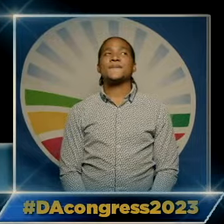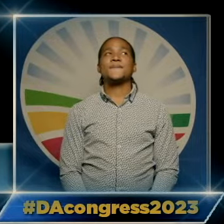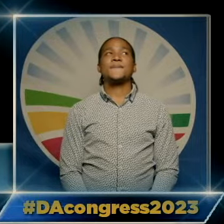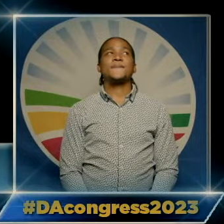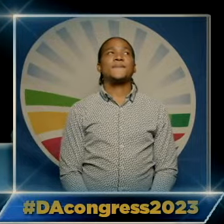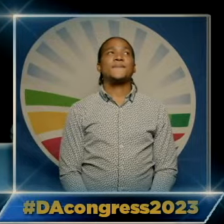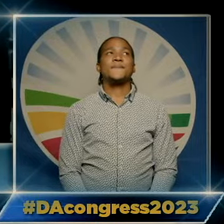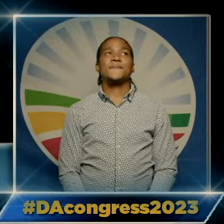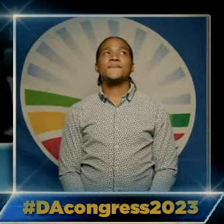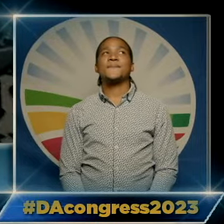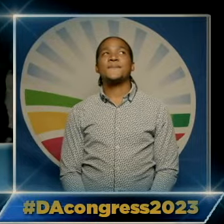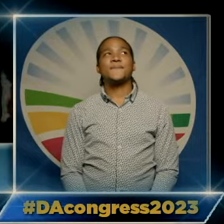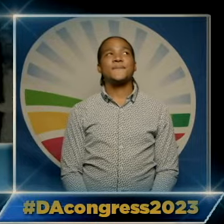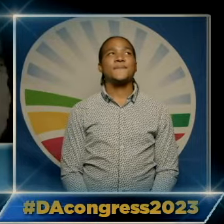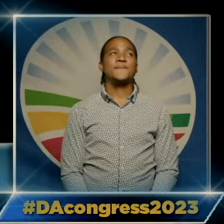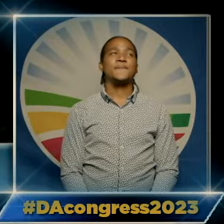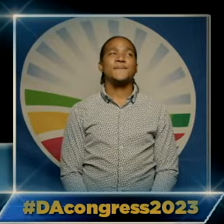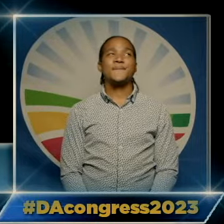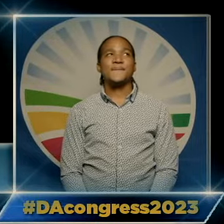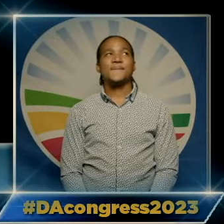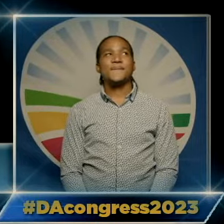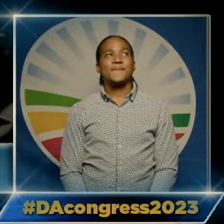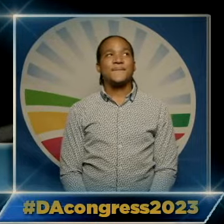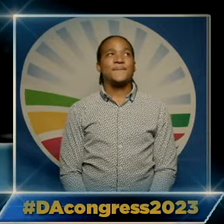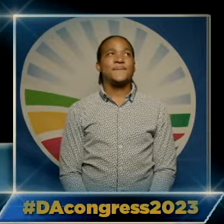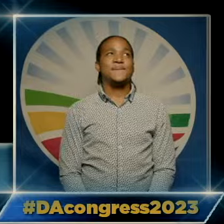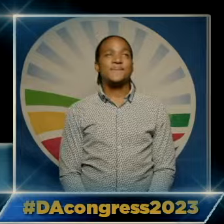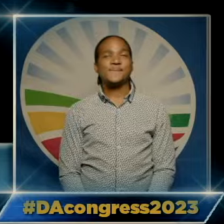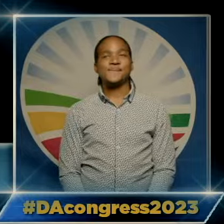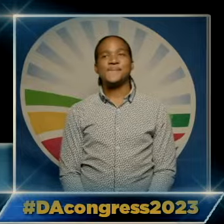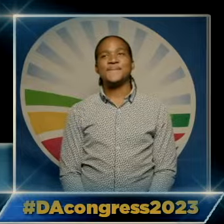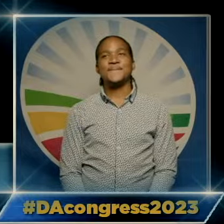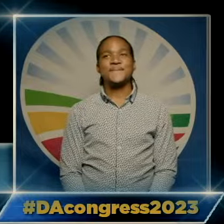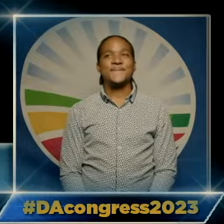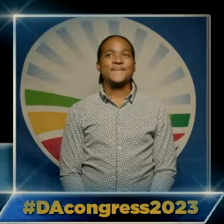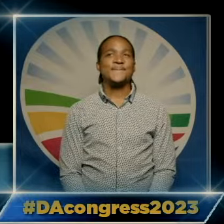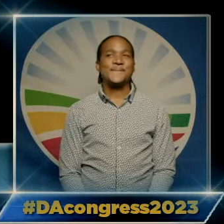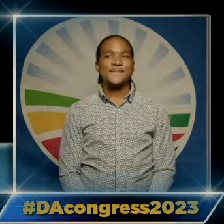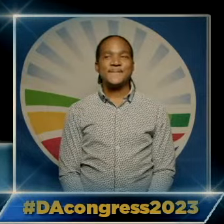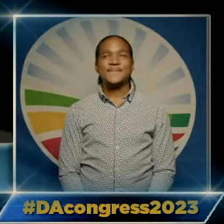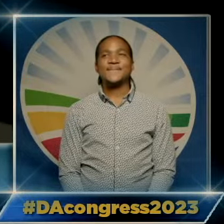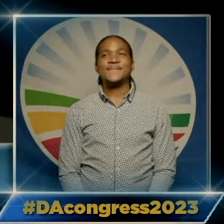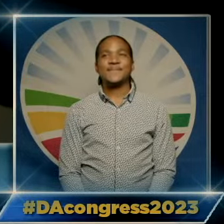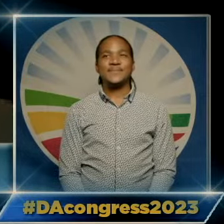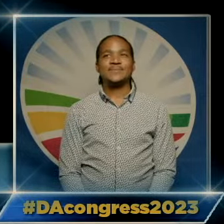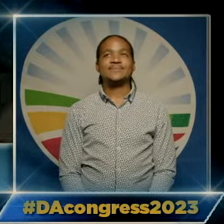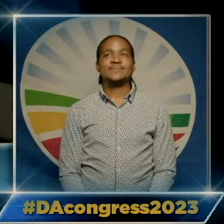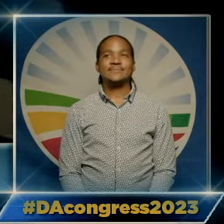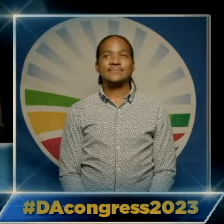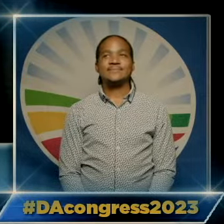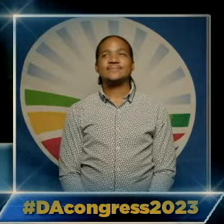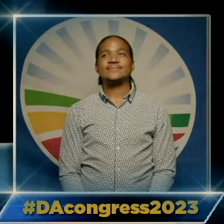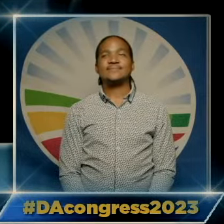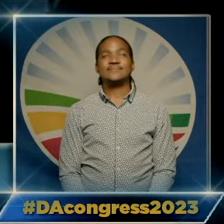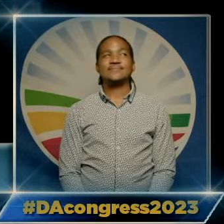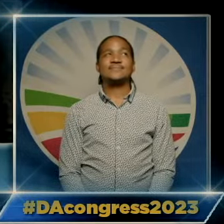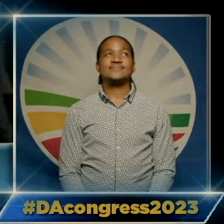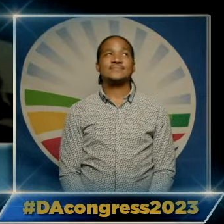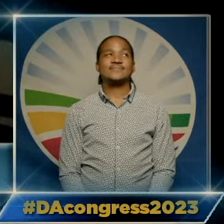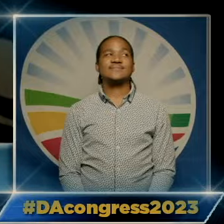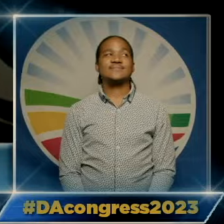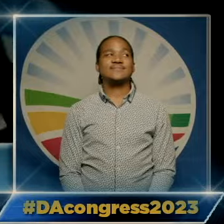the situation. And educators educate in a state of complication. The teachers on their knees in supplication. Wanna do their occupation with a